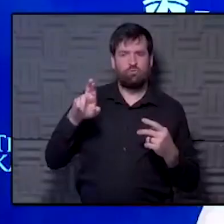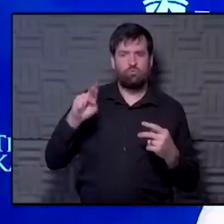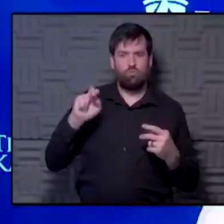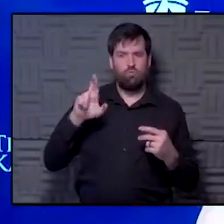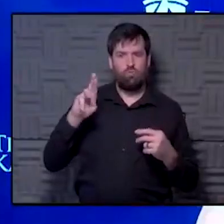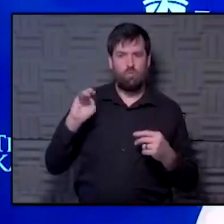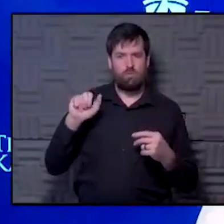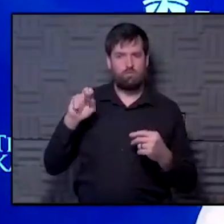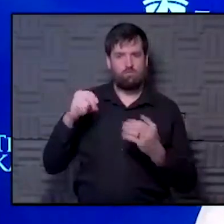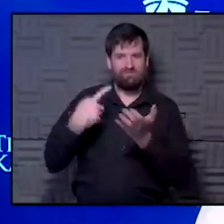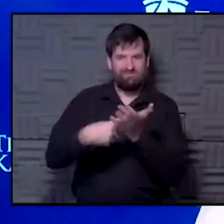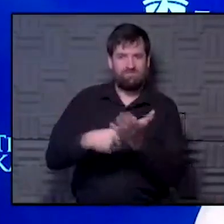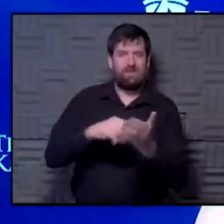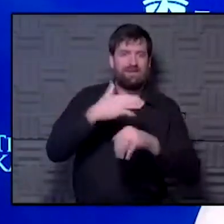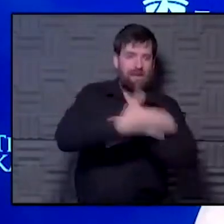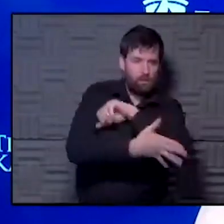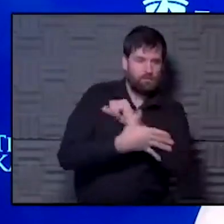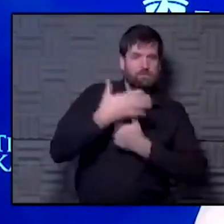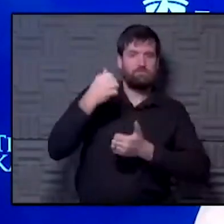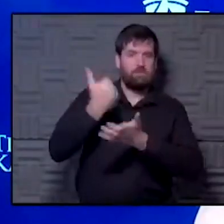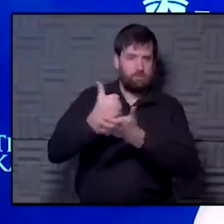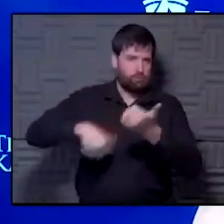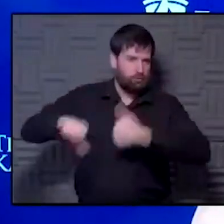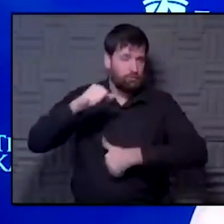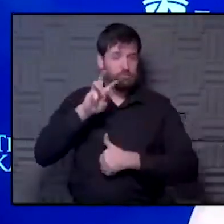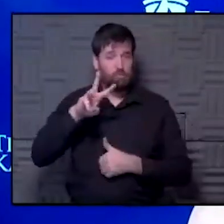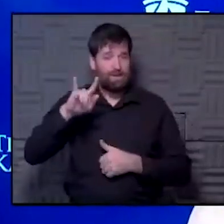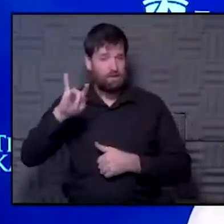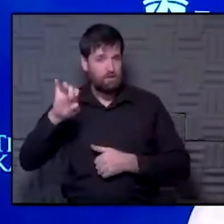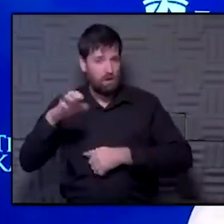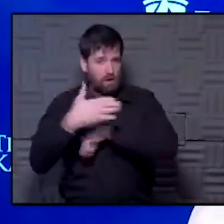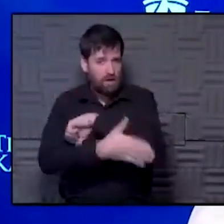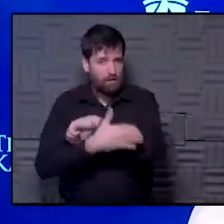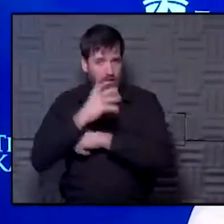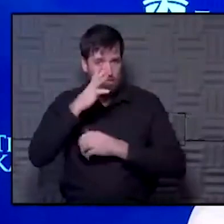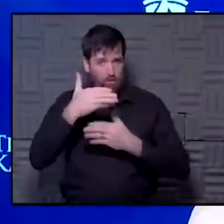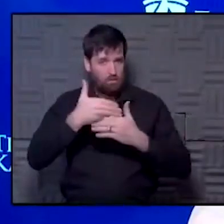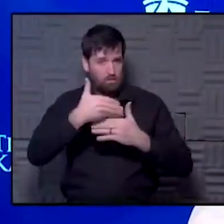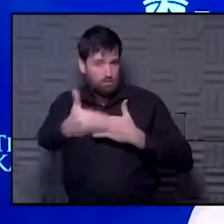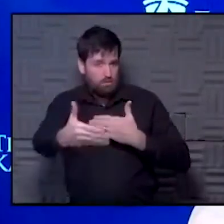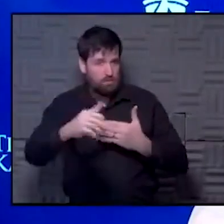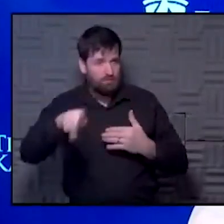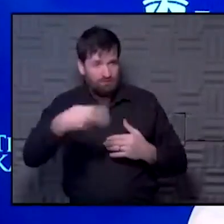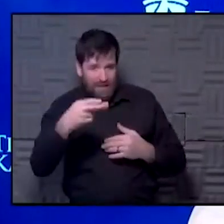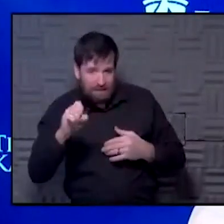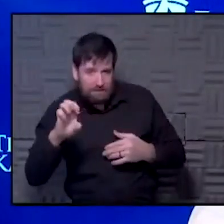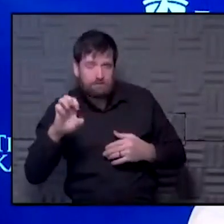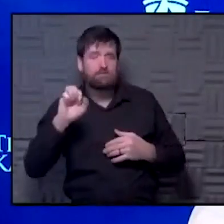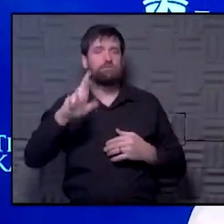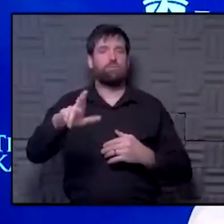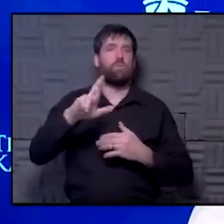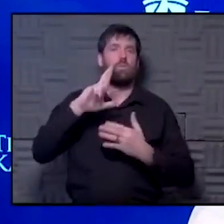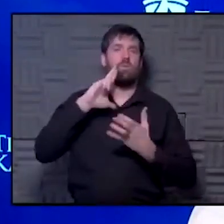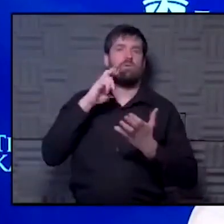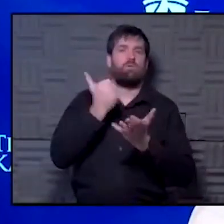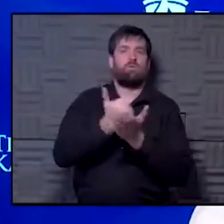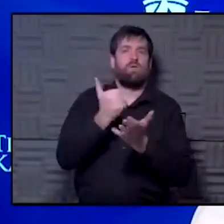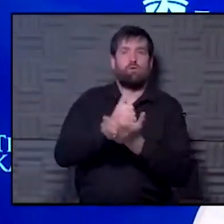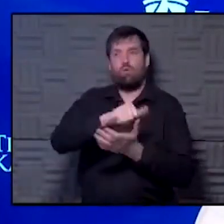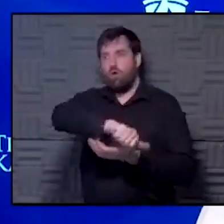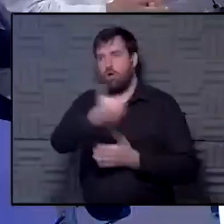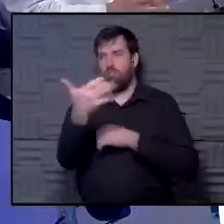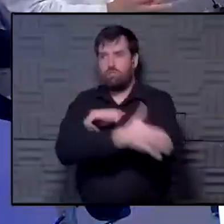talking about counties helping counties. I'm curious, will Wyandotte County move forward into a new phase or do you work to help the other counties first